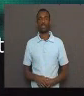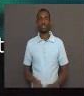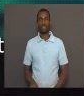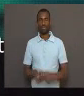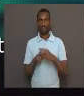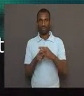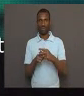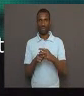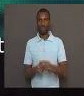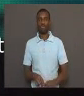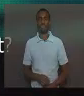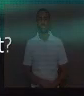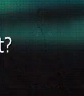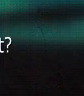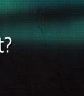Begin.